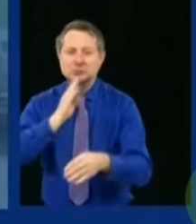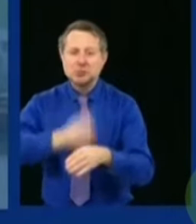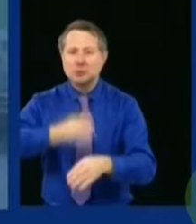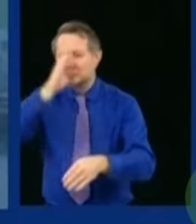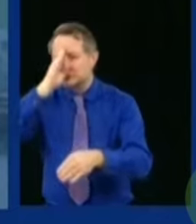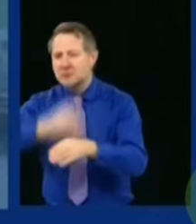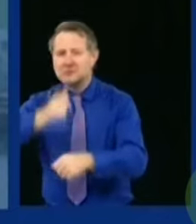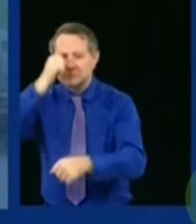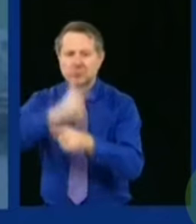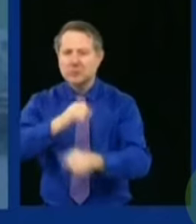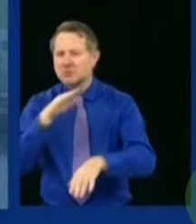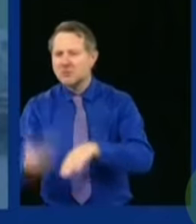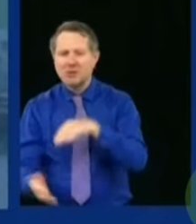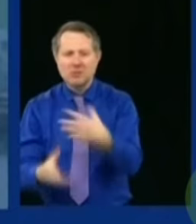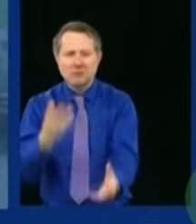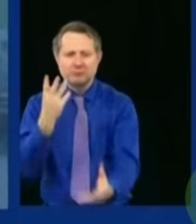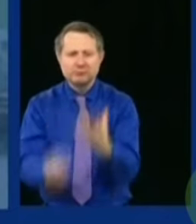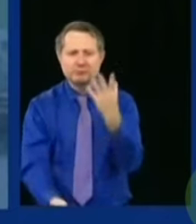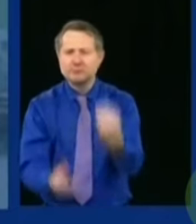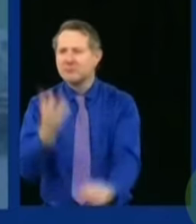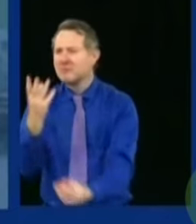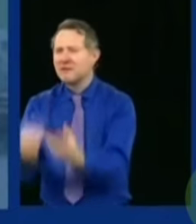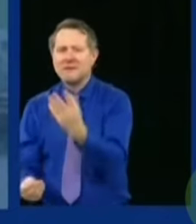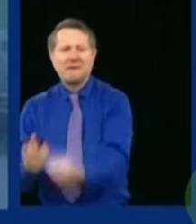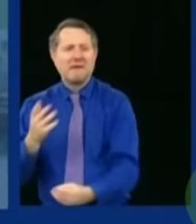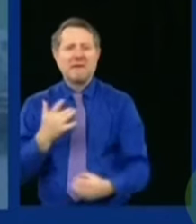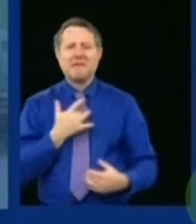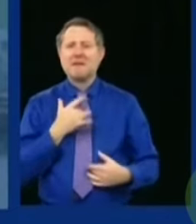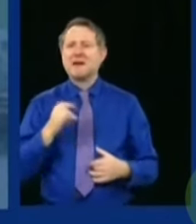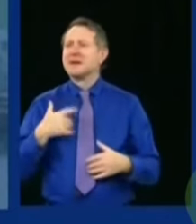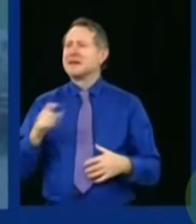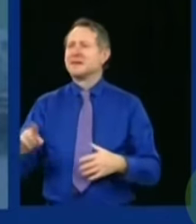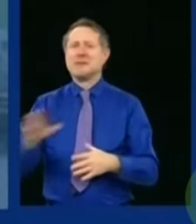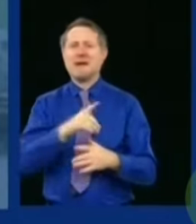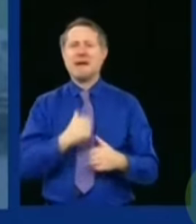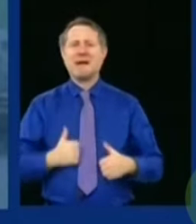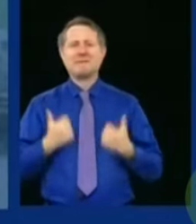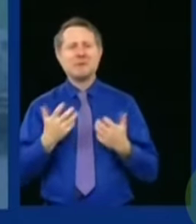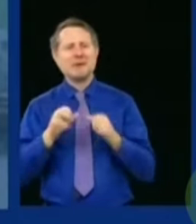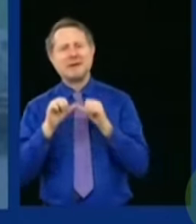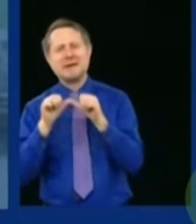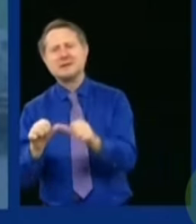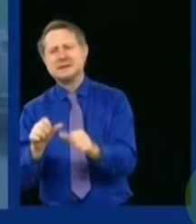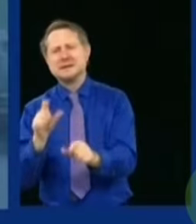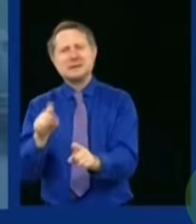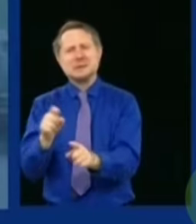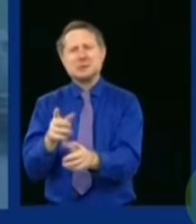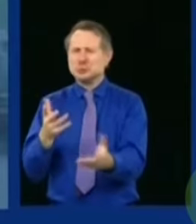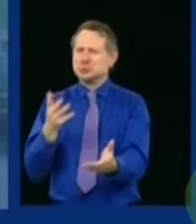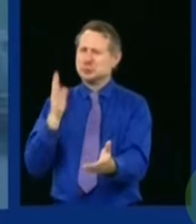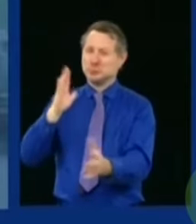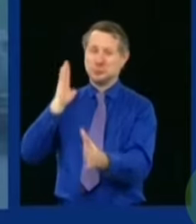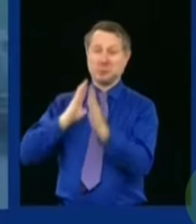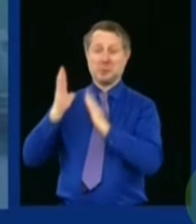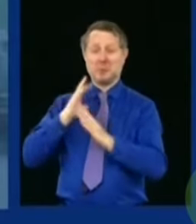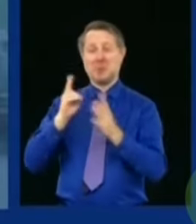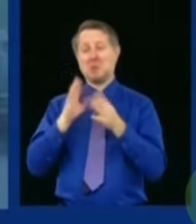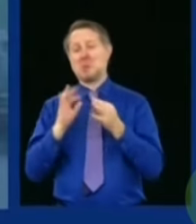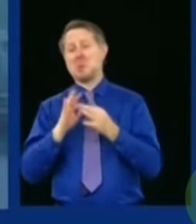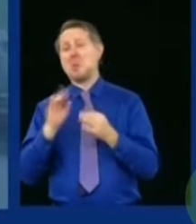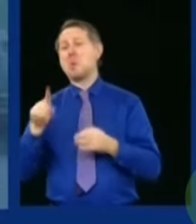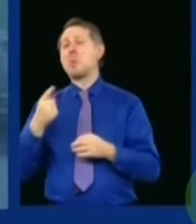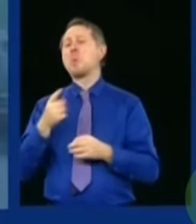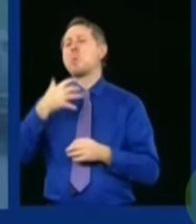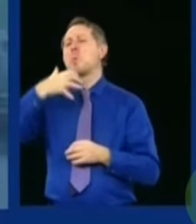families who lost people who were not supposed to be lost to this virus, right? This started, this was just about vulnerable people,